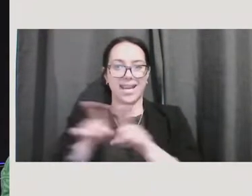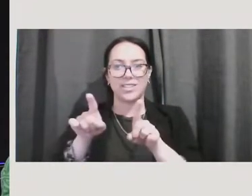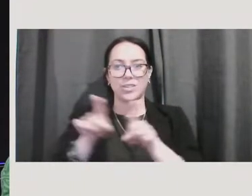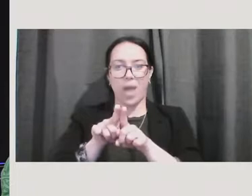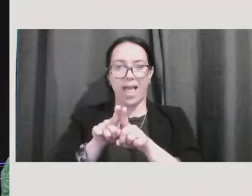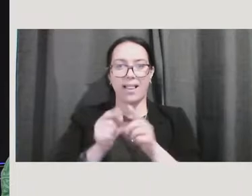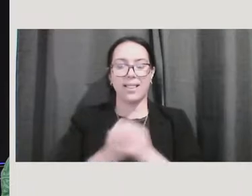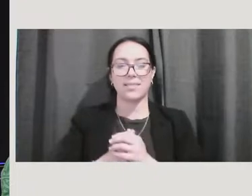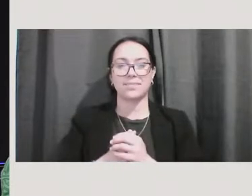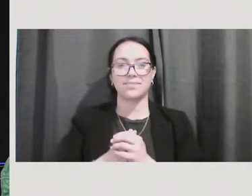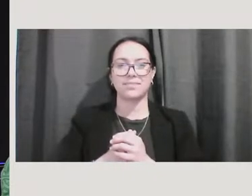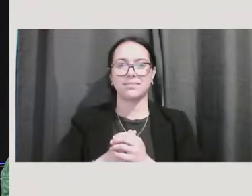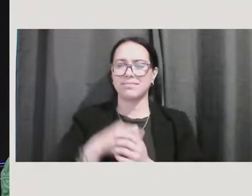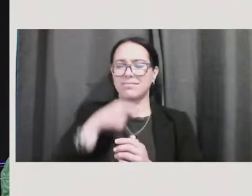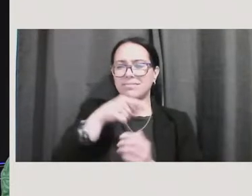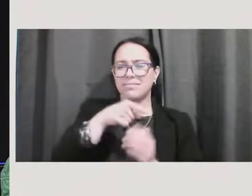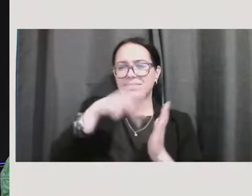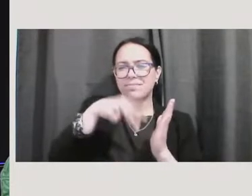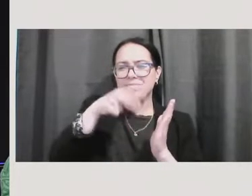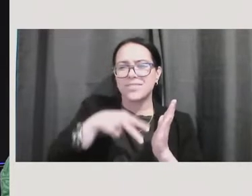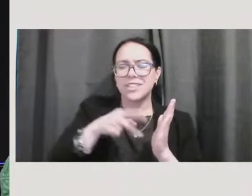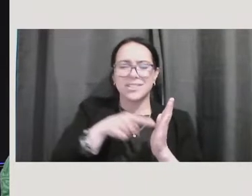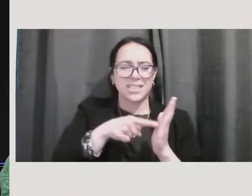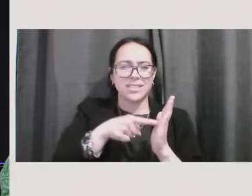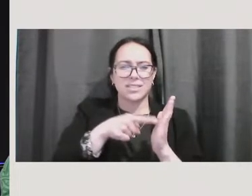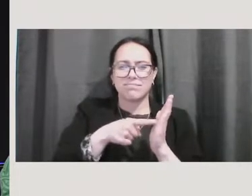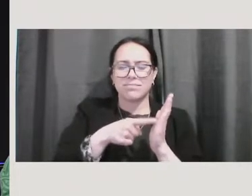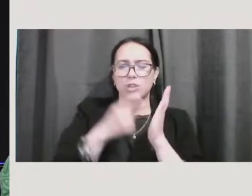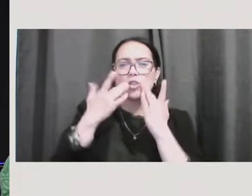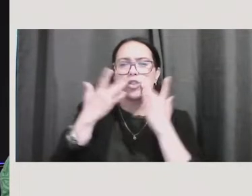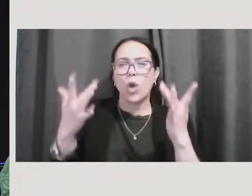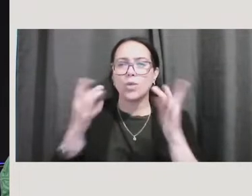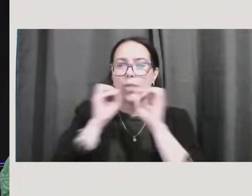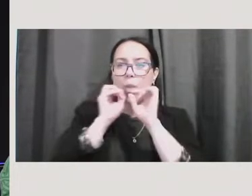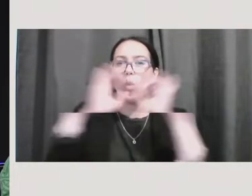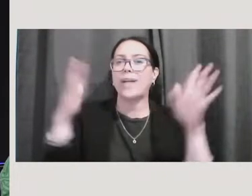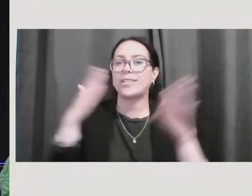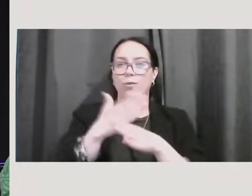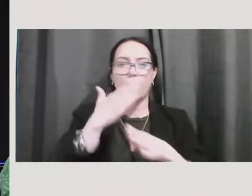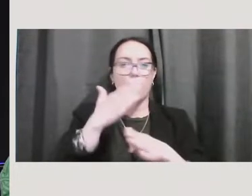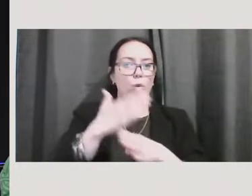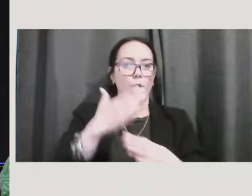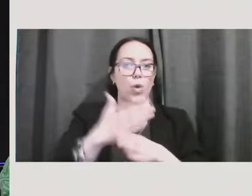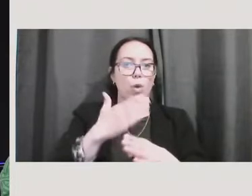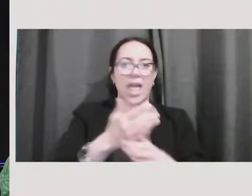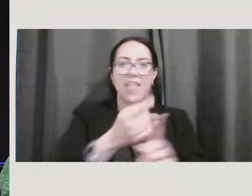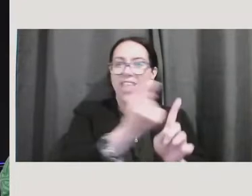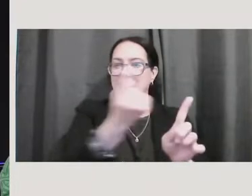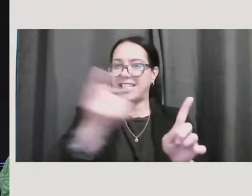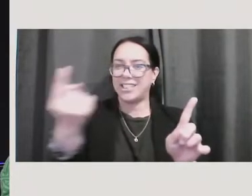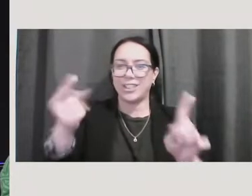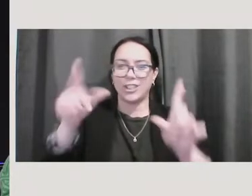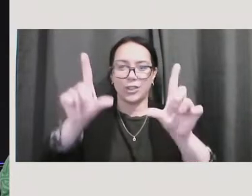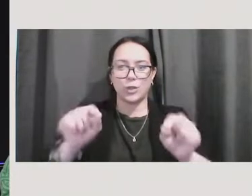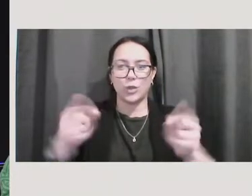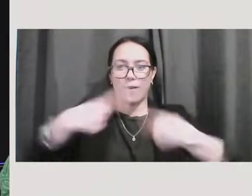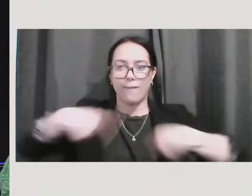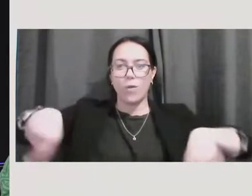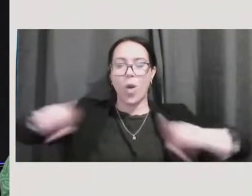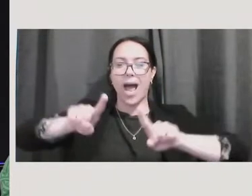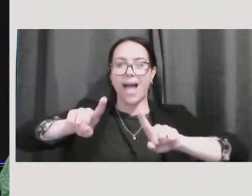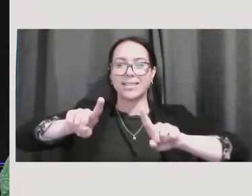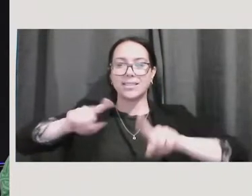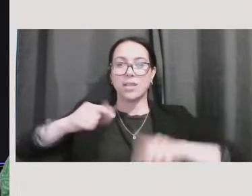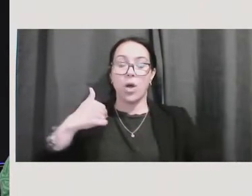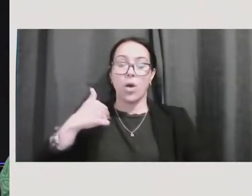work that each and all of you do for us you are us and we are you this is my